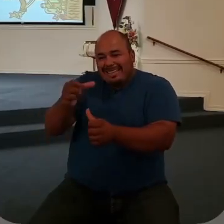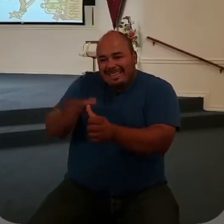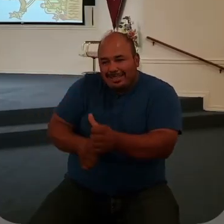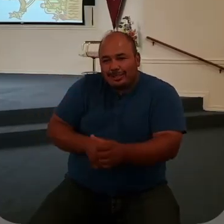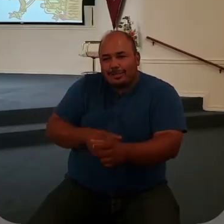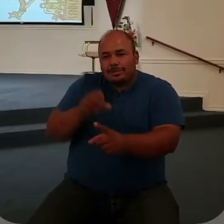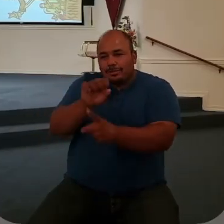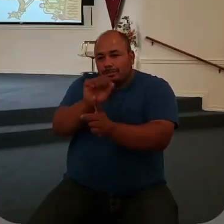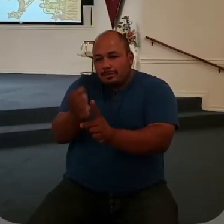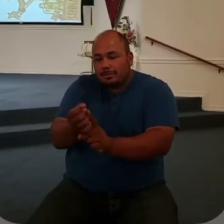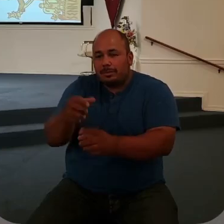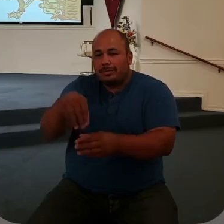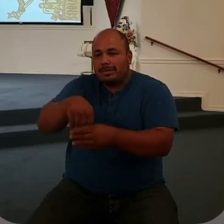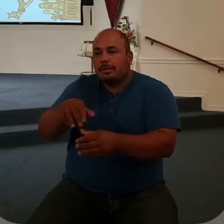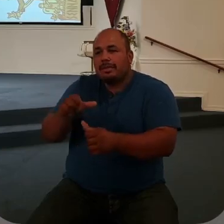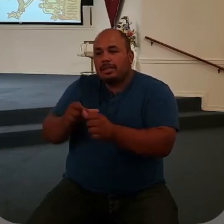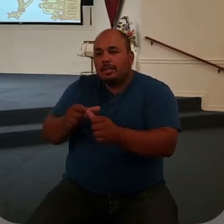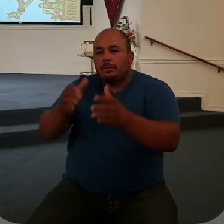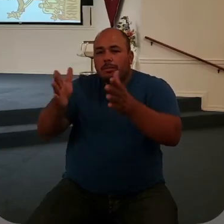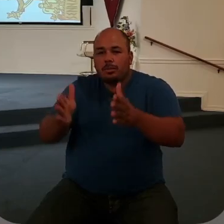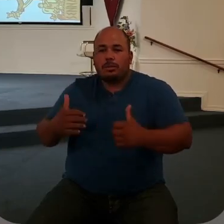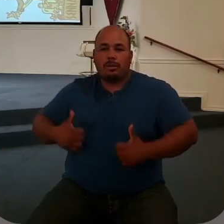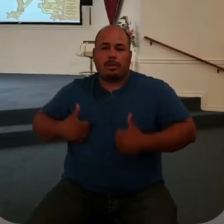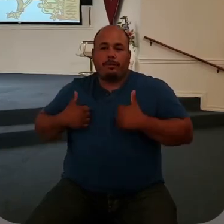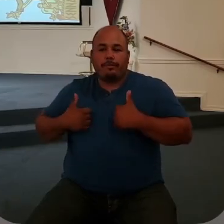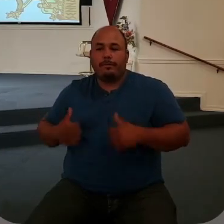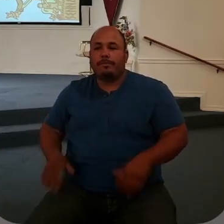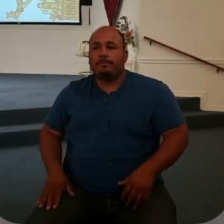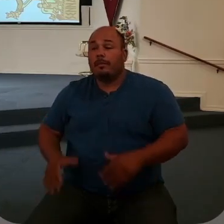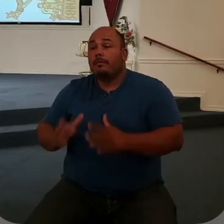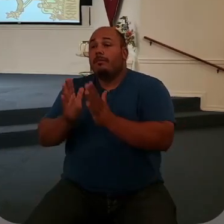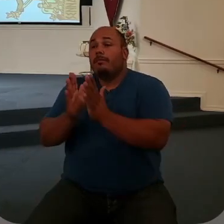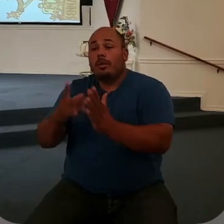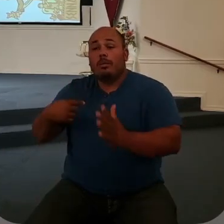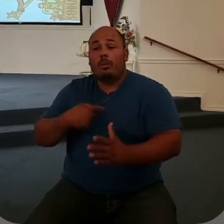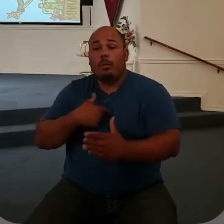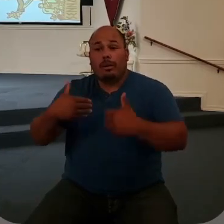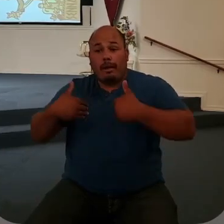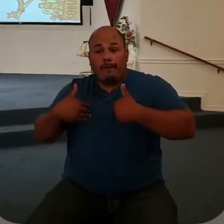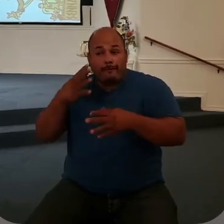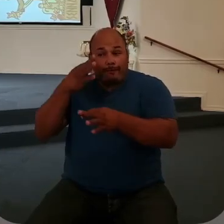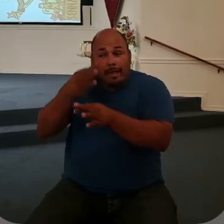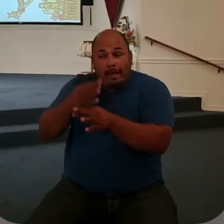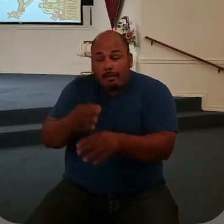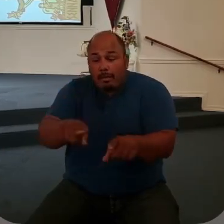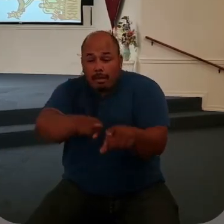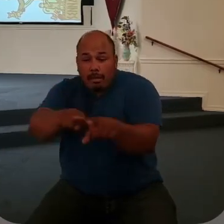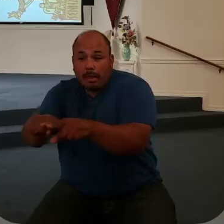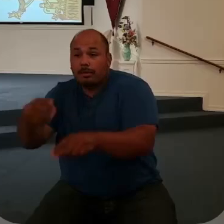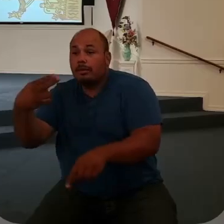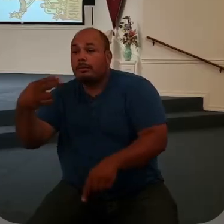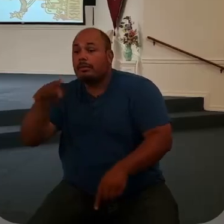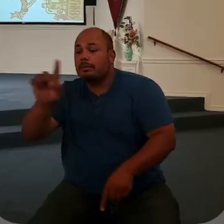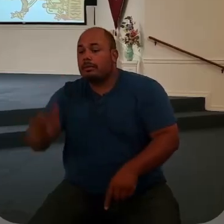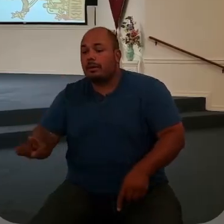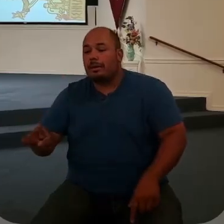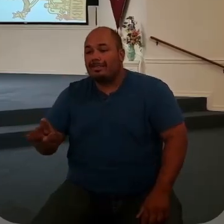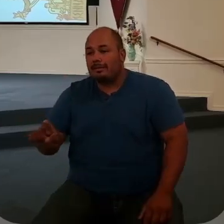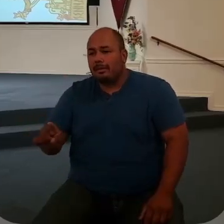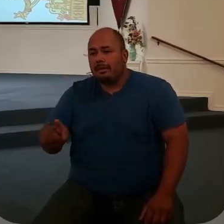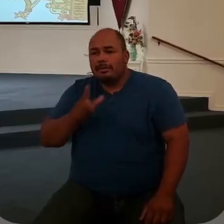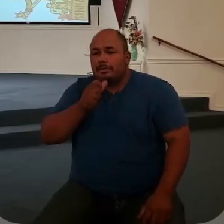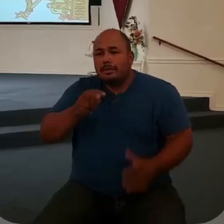that you would give us faith like Hezekiah's. Not that what happens in our lives wouldn't hurt when it's